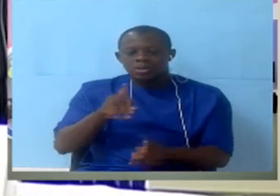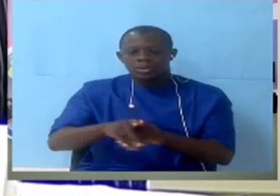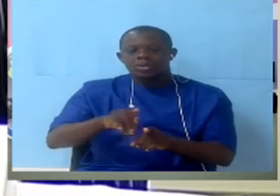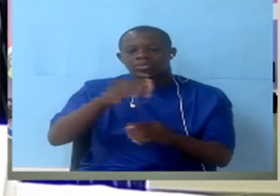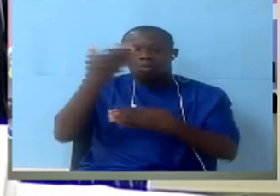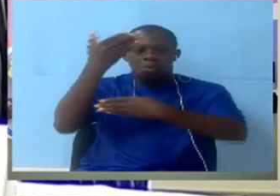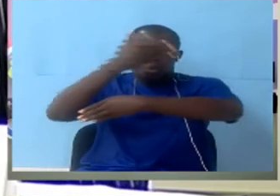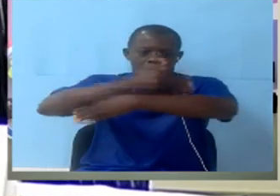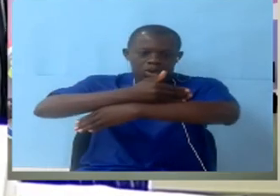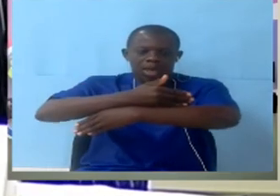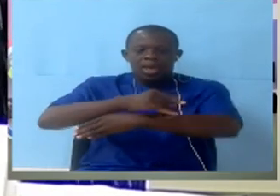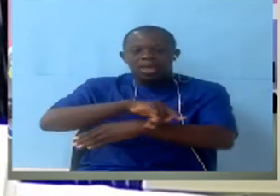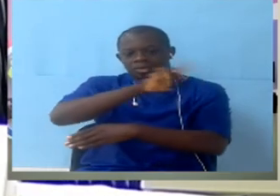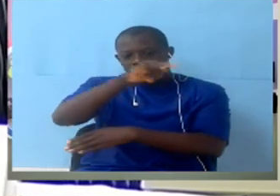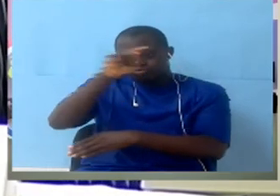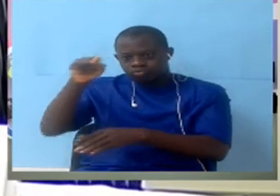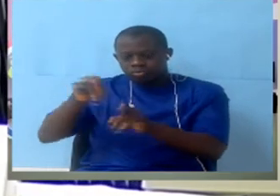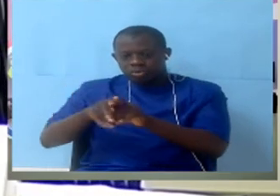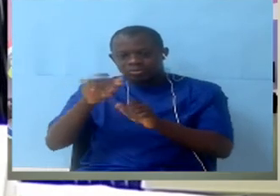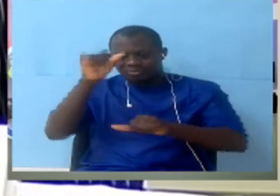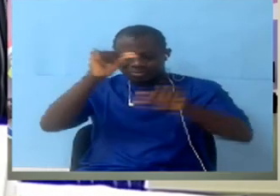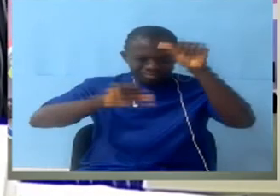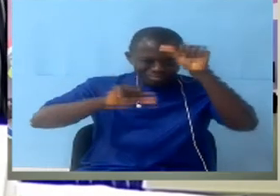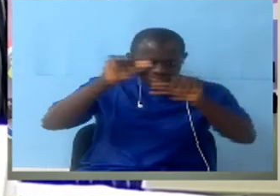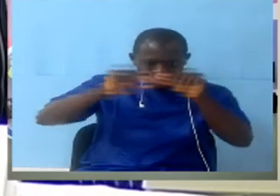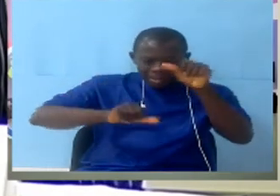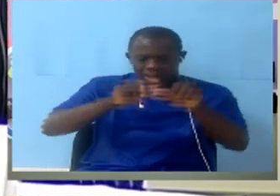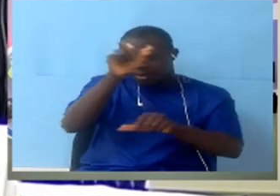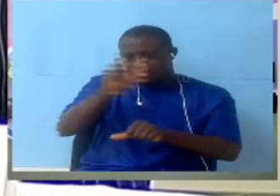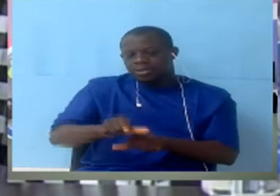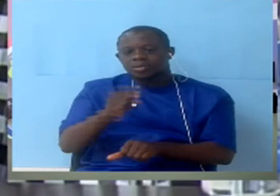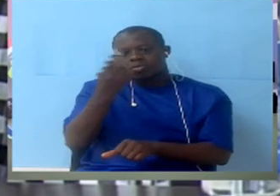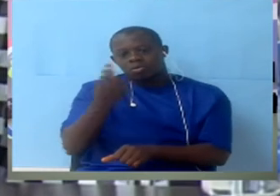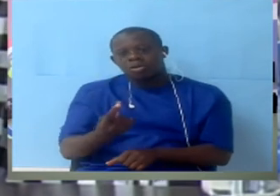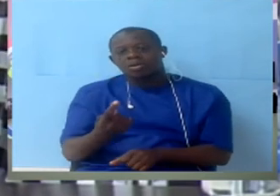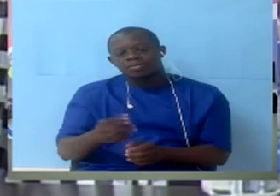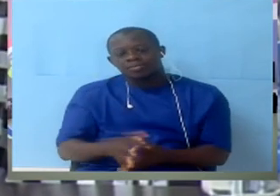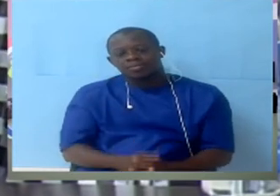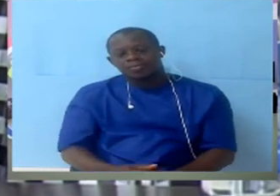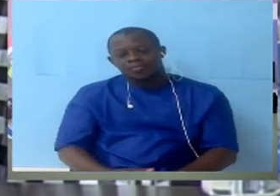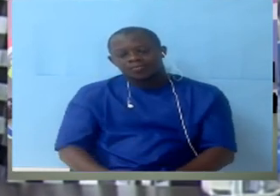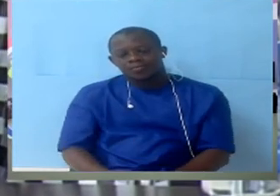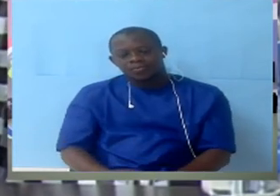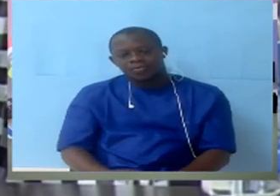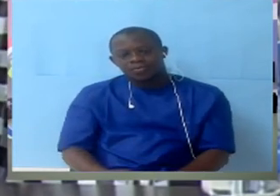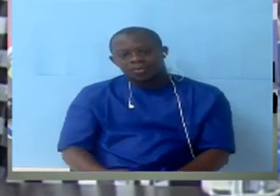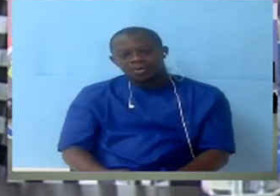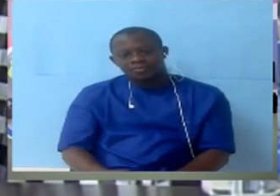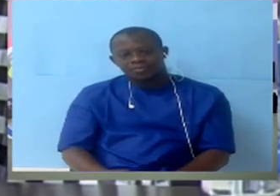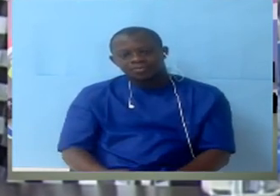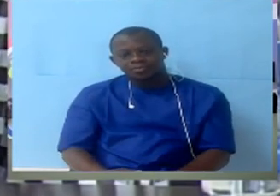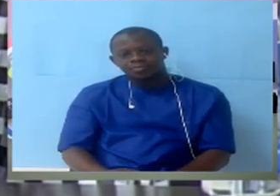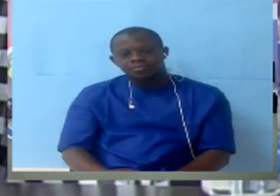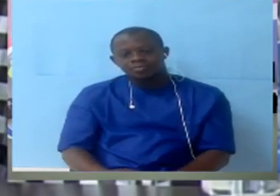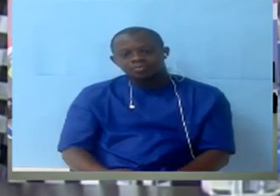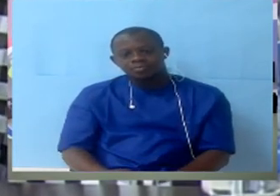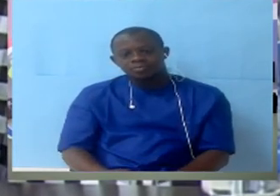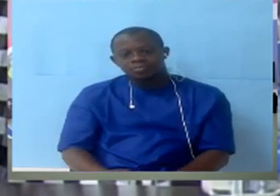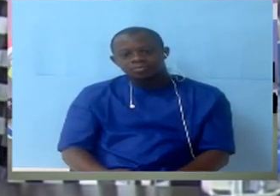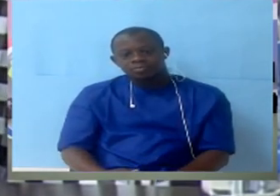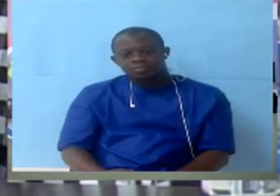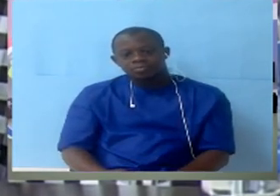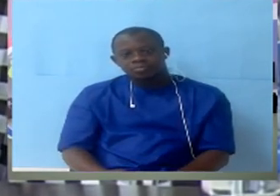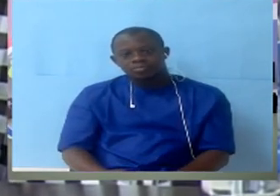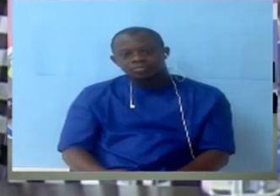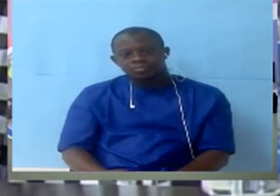border patrol personnel. Okay. La sé den roñin mi ko mande pour ka o sifal be sada bari ye ko